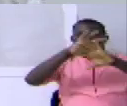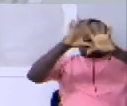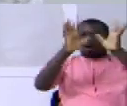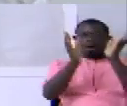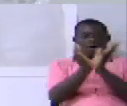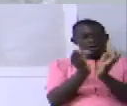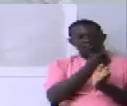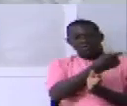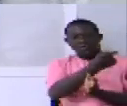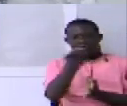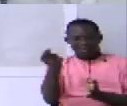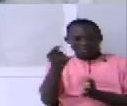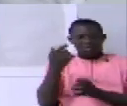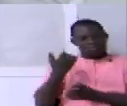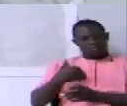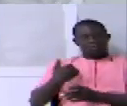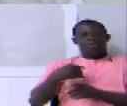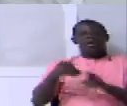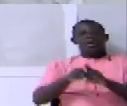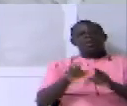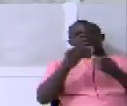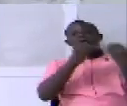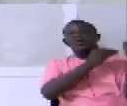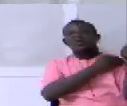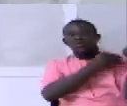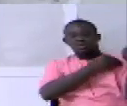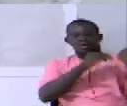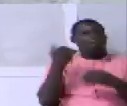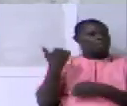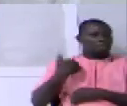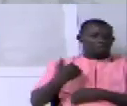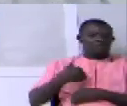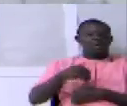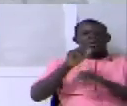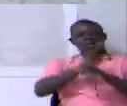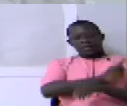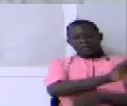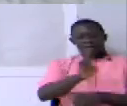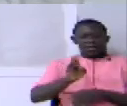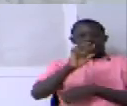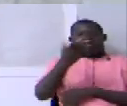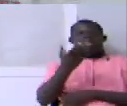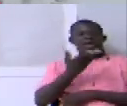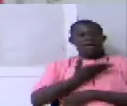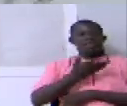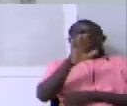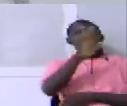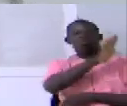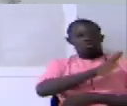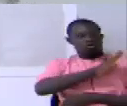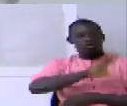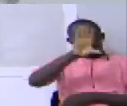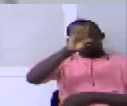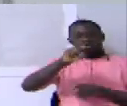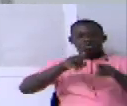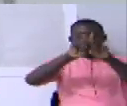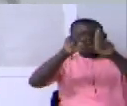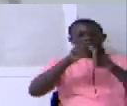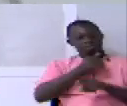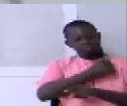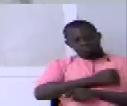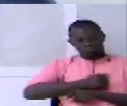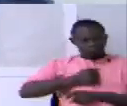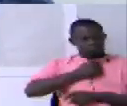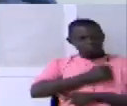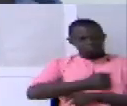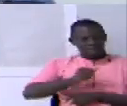in exercise of their authority, that they will have also exercised it with mercy